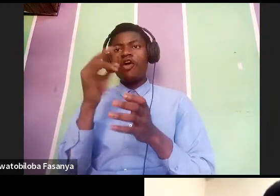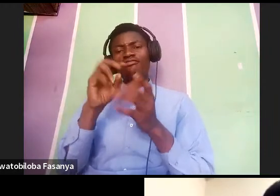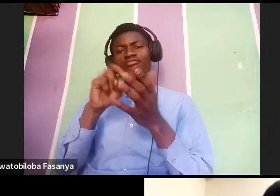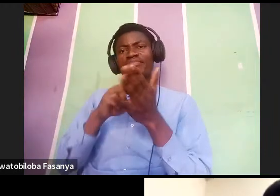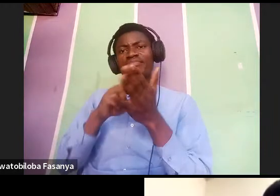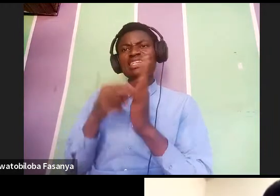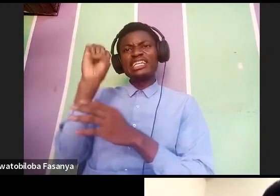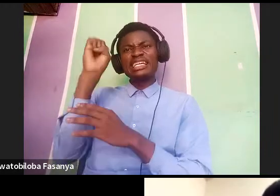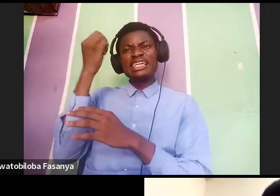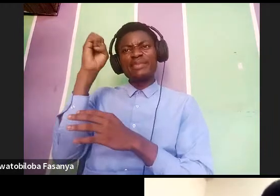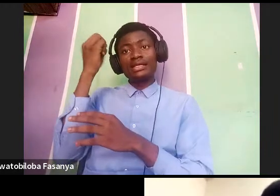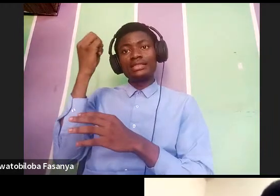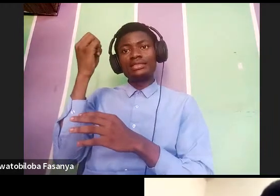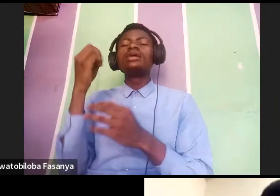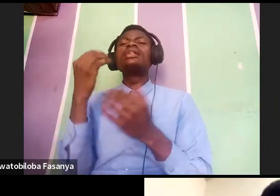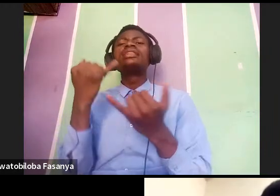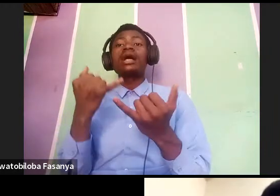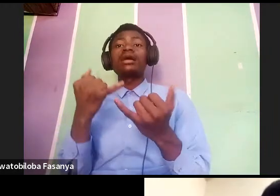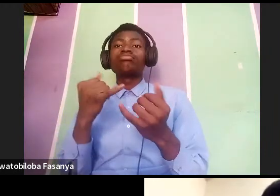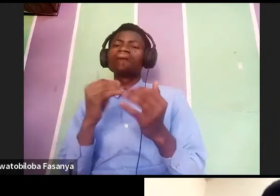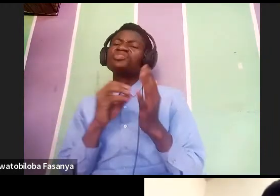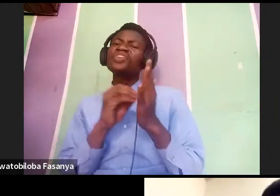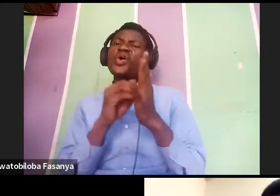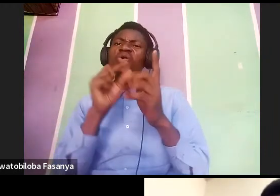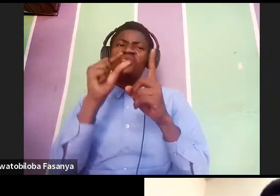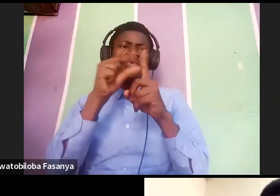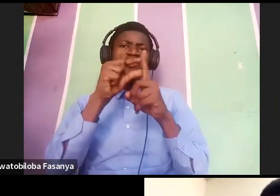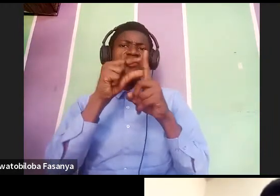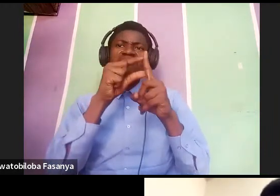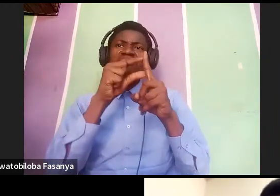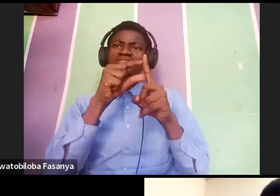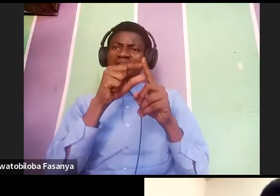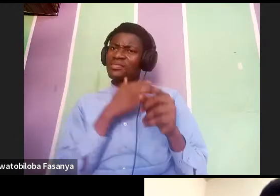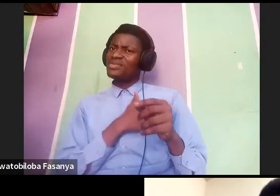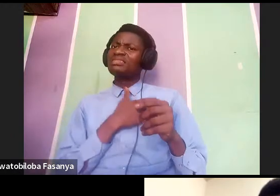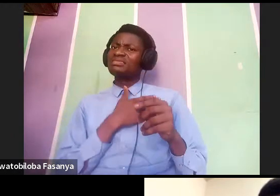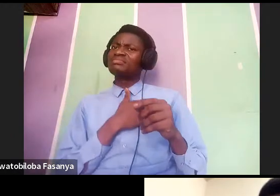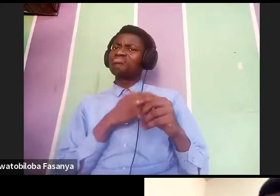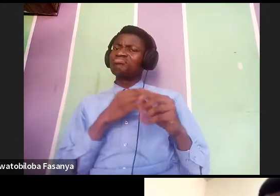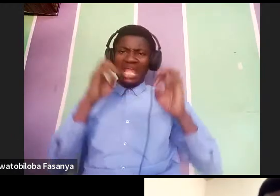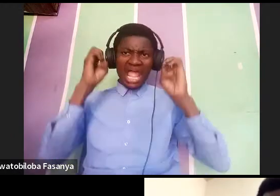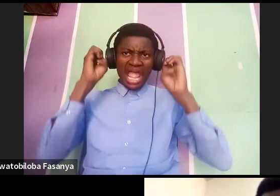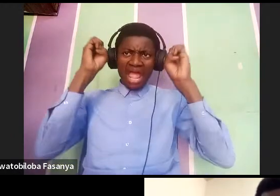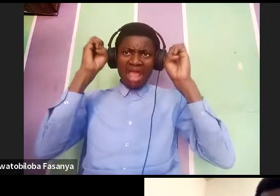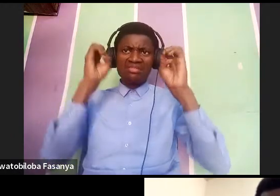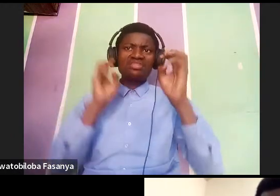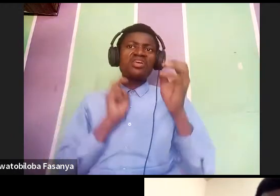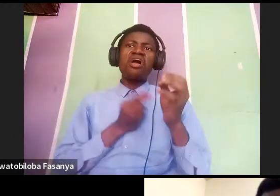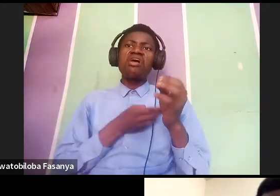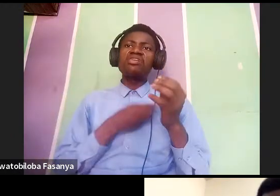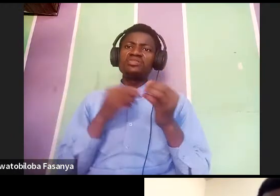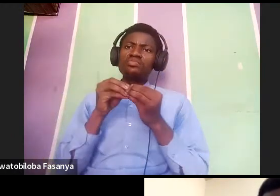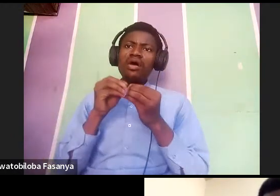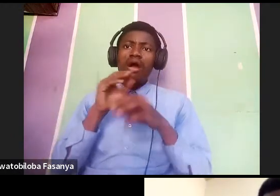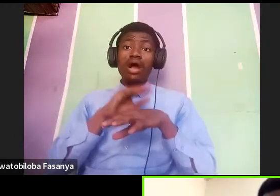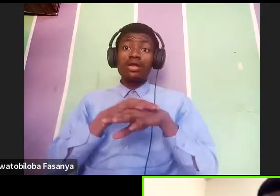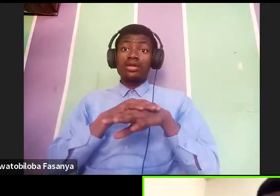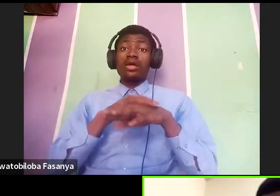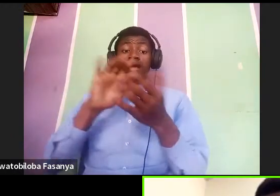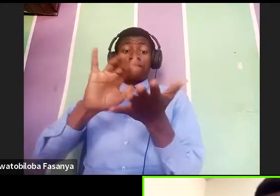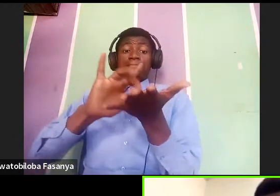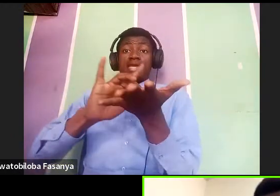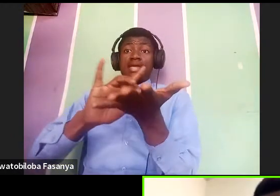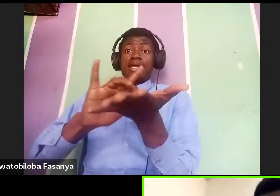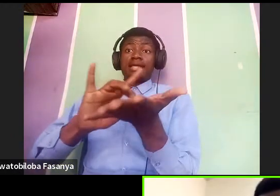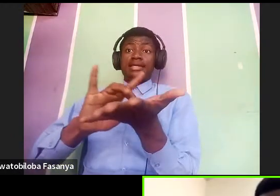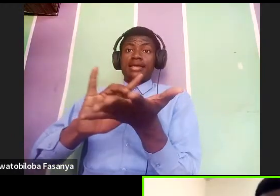asked. So in your own words, please, can you just enlighten us or give us, or tell us, of course, we are putting it down to medical emergency. Yeah. So can you